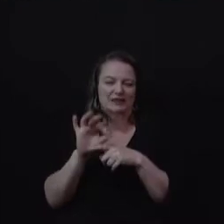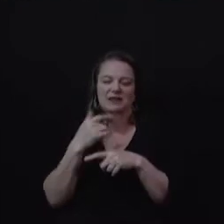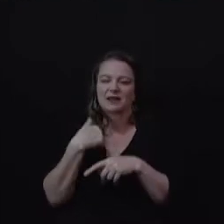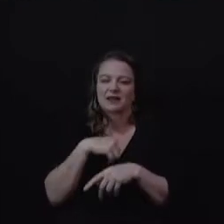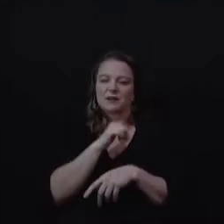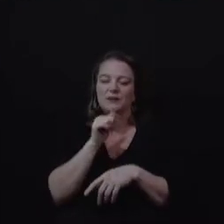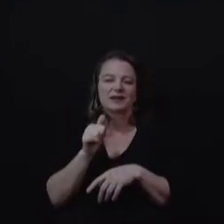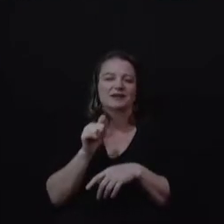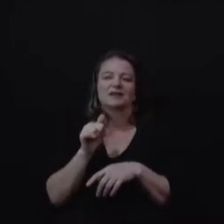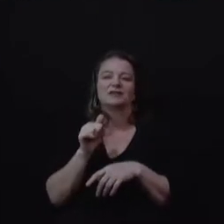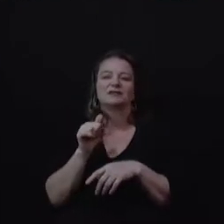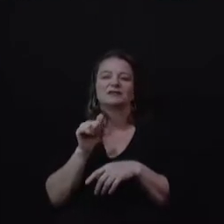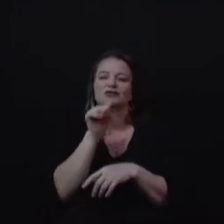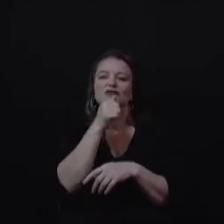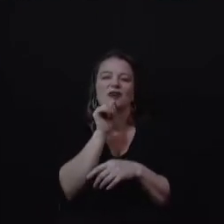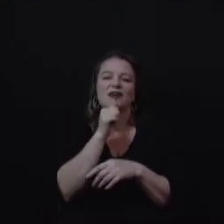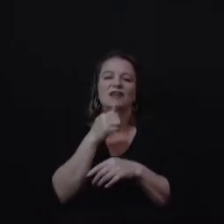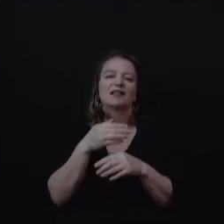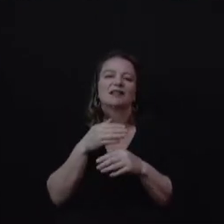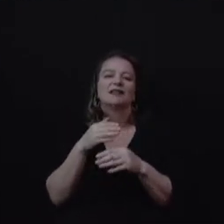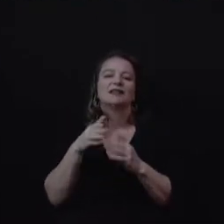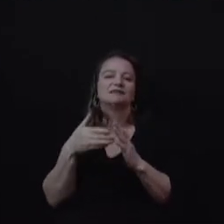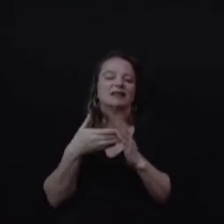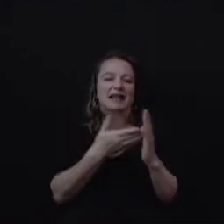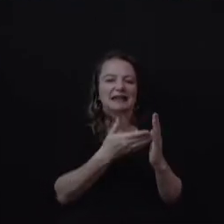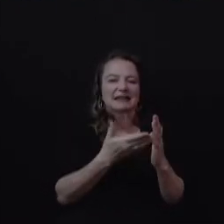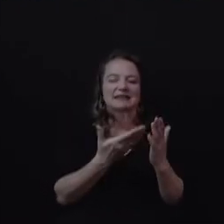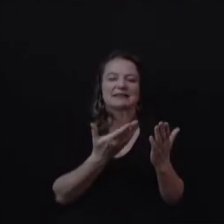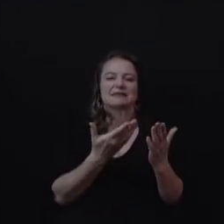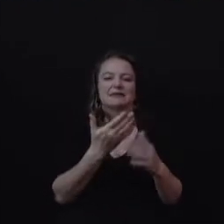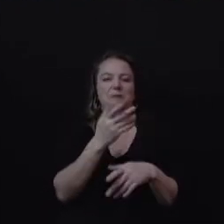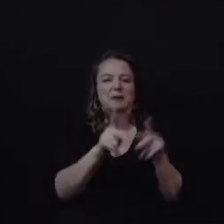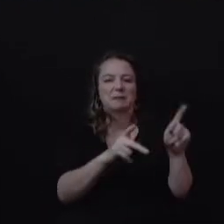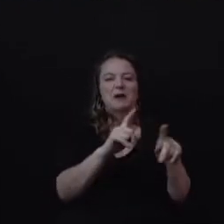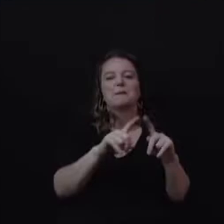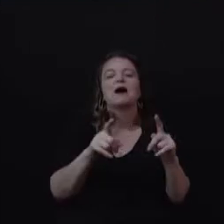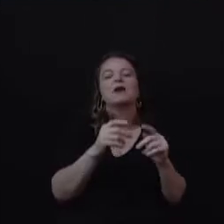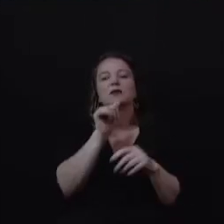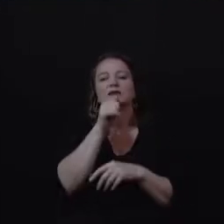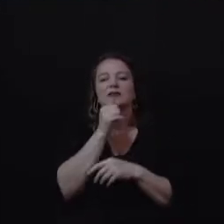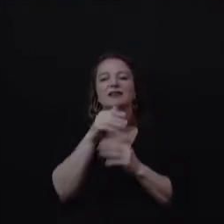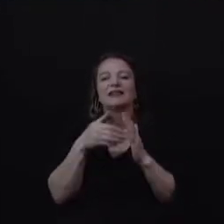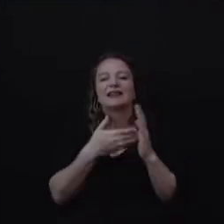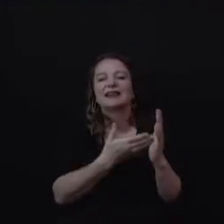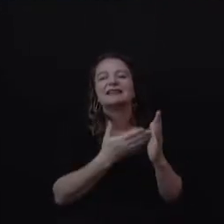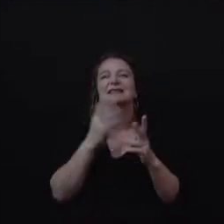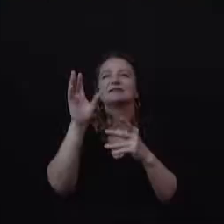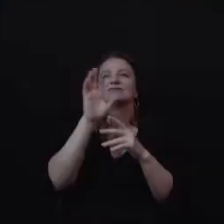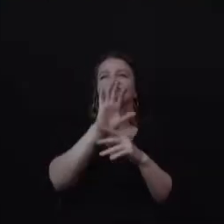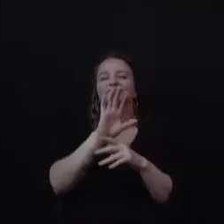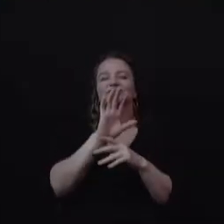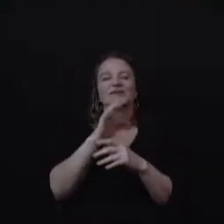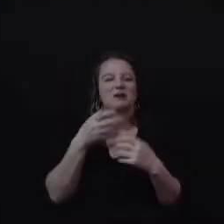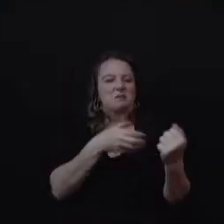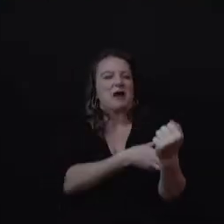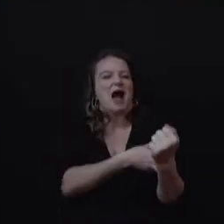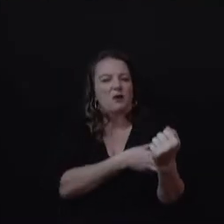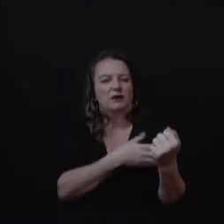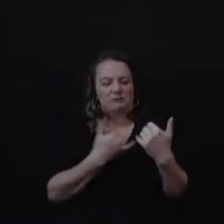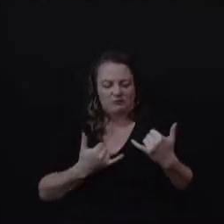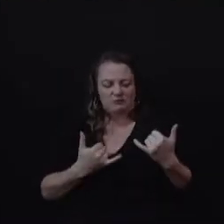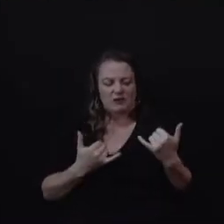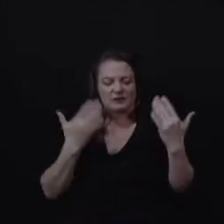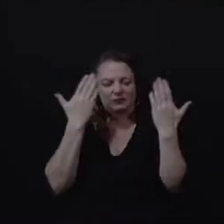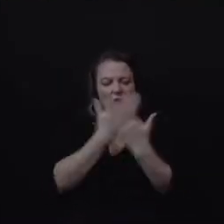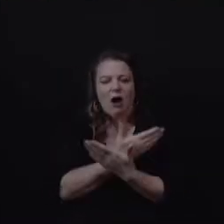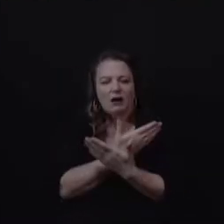blood, but against the rulers, against the authorities, against cosmic powers over the present darkness, against the